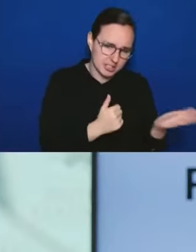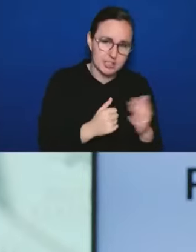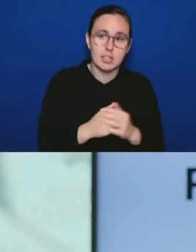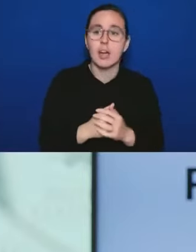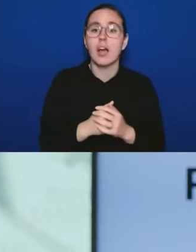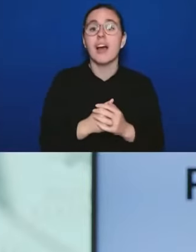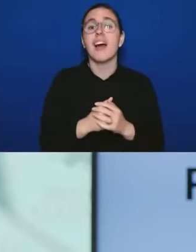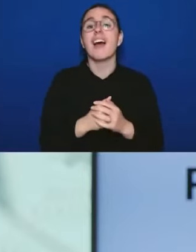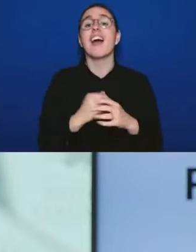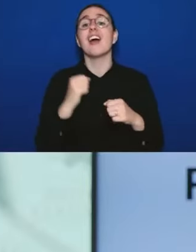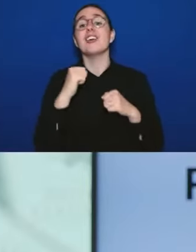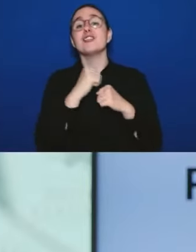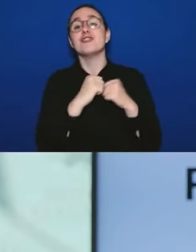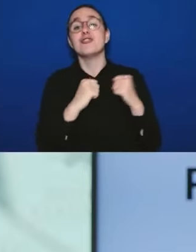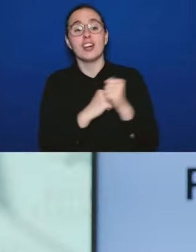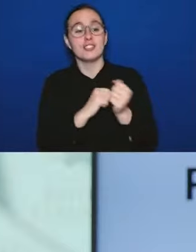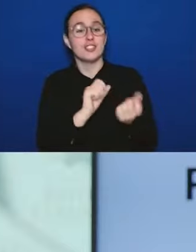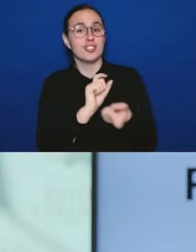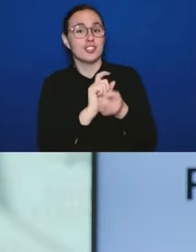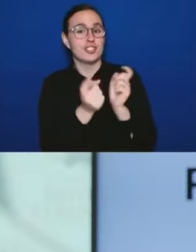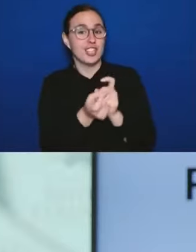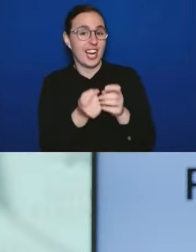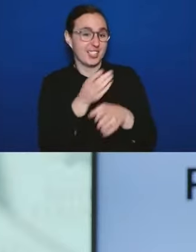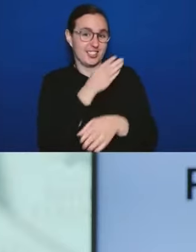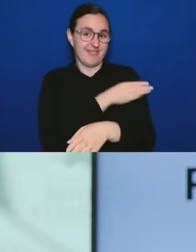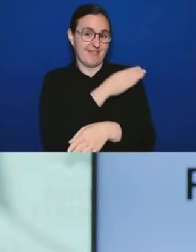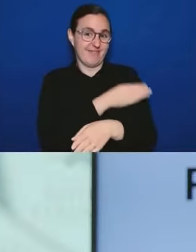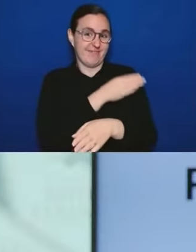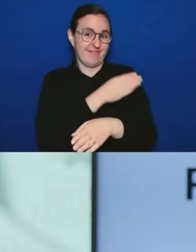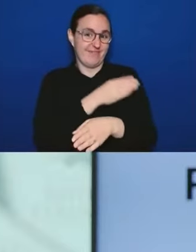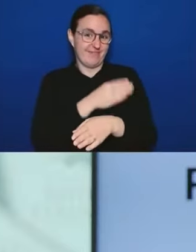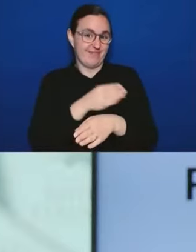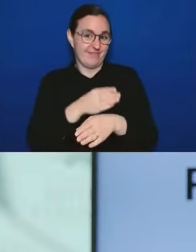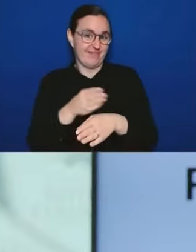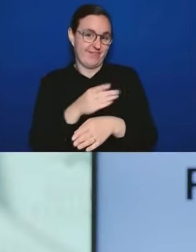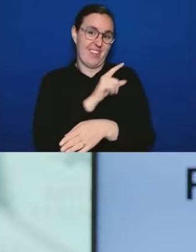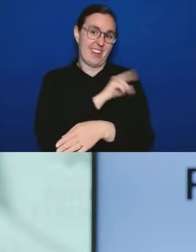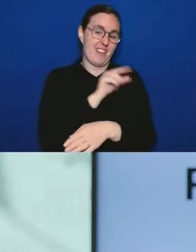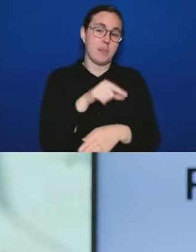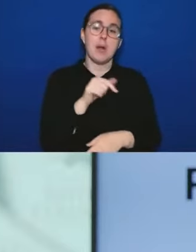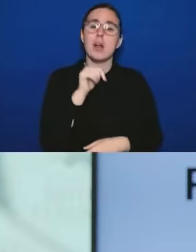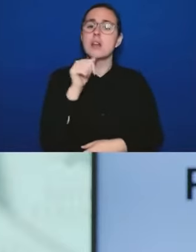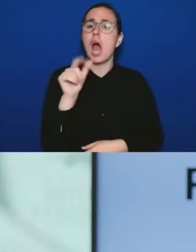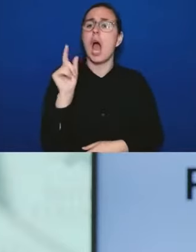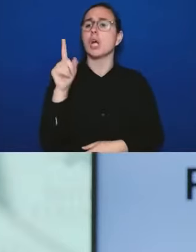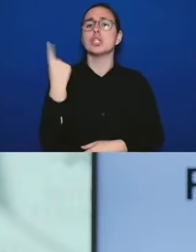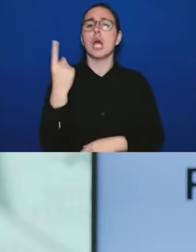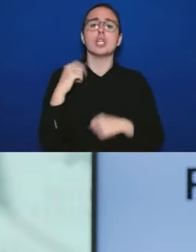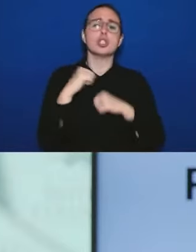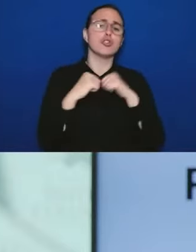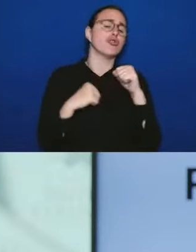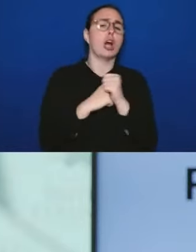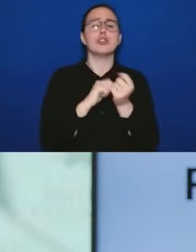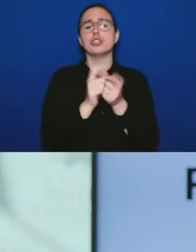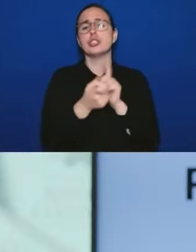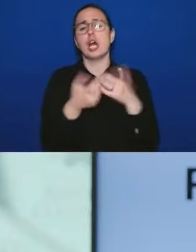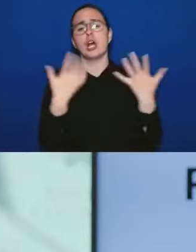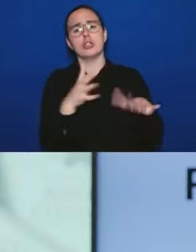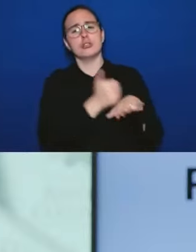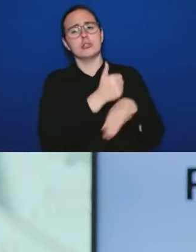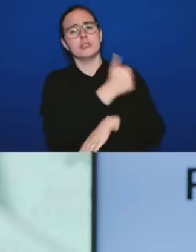an issue of structural change. I think this is an issue of significantly growing demand, and us having outstanding leaders, as we do